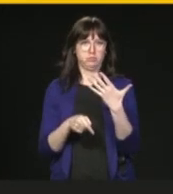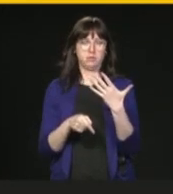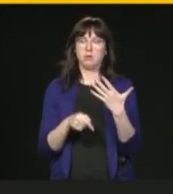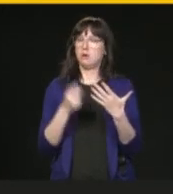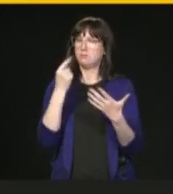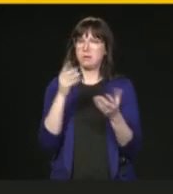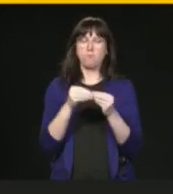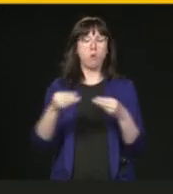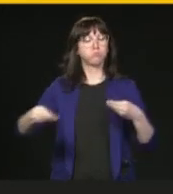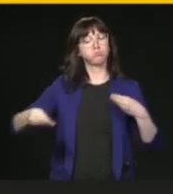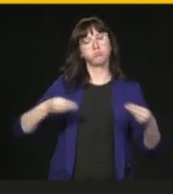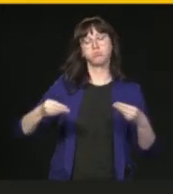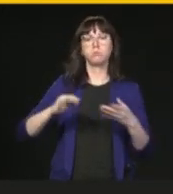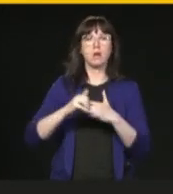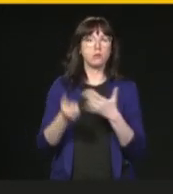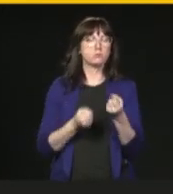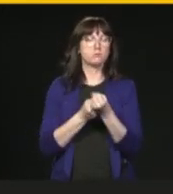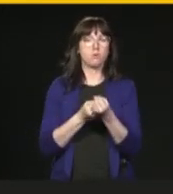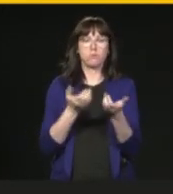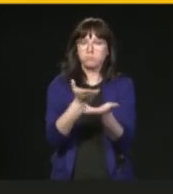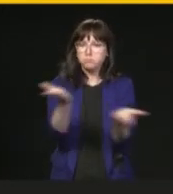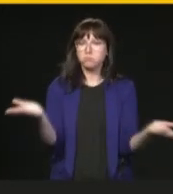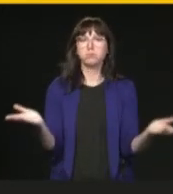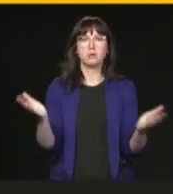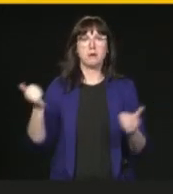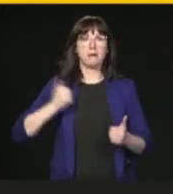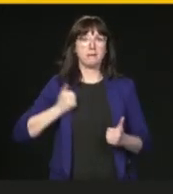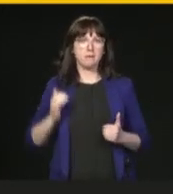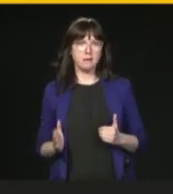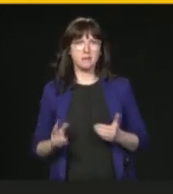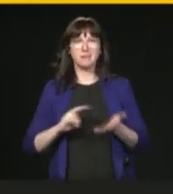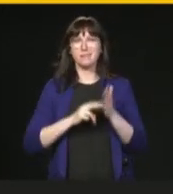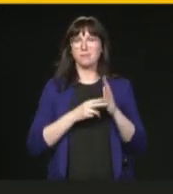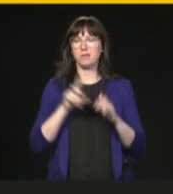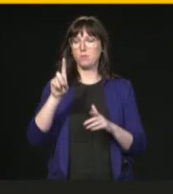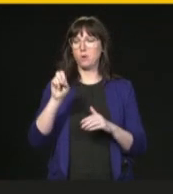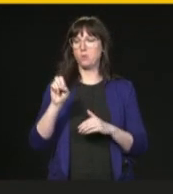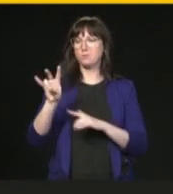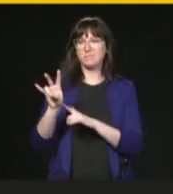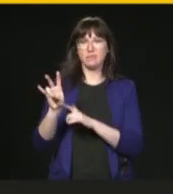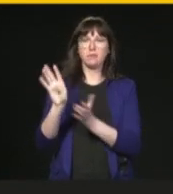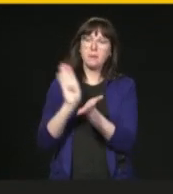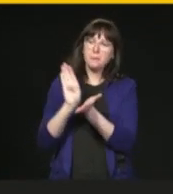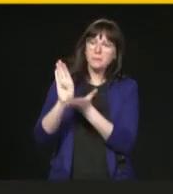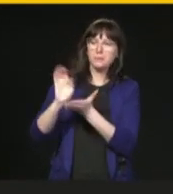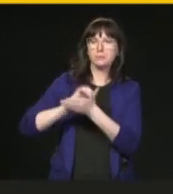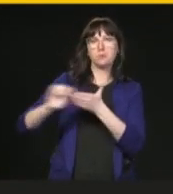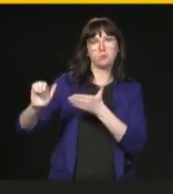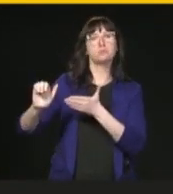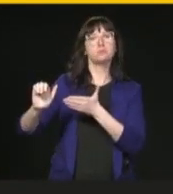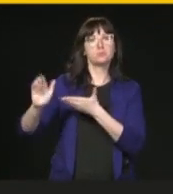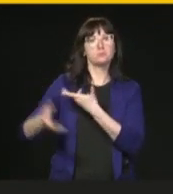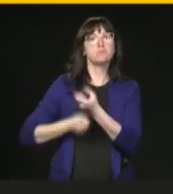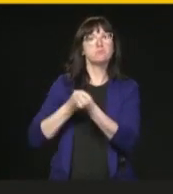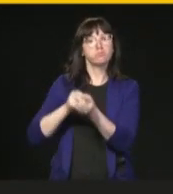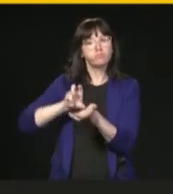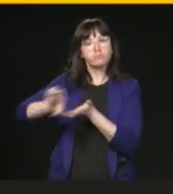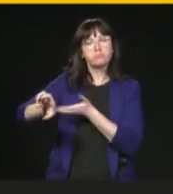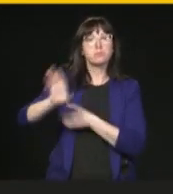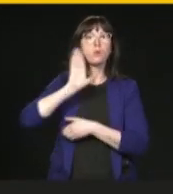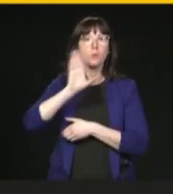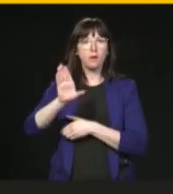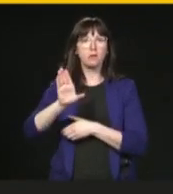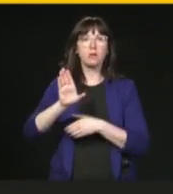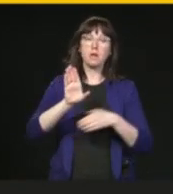generous measures to help even more Canadians, we're now talking about $107 billion to support people